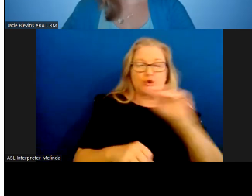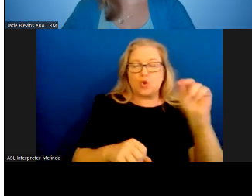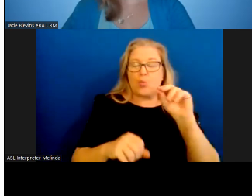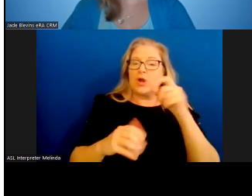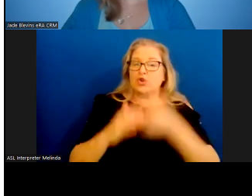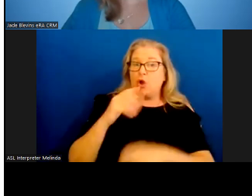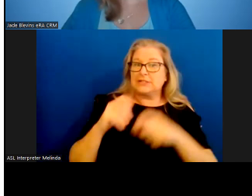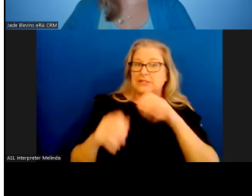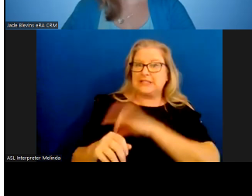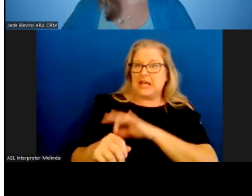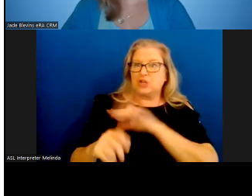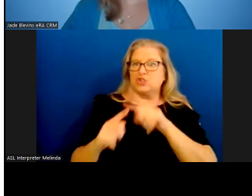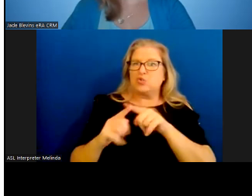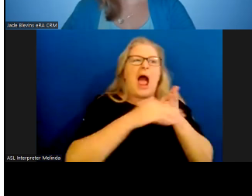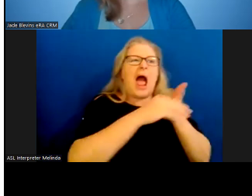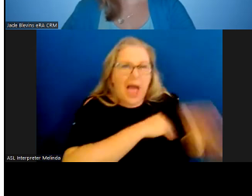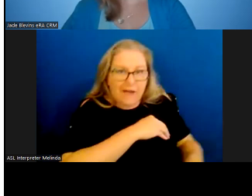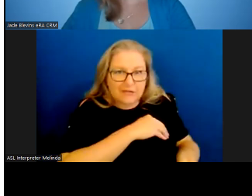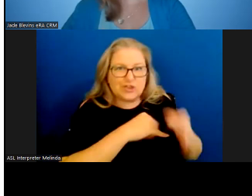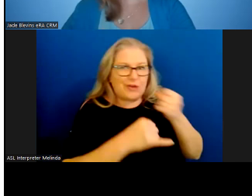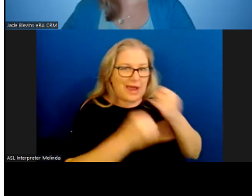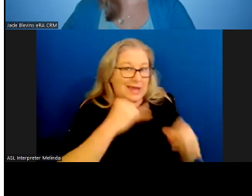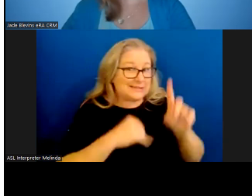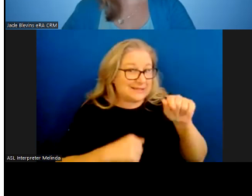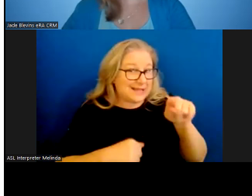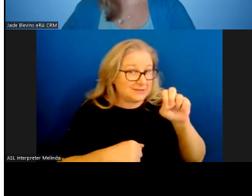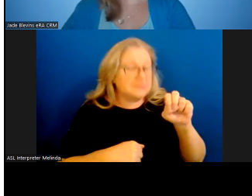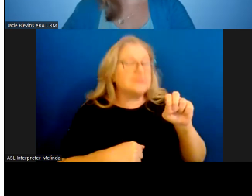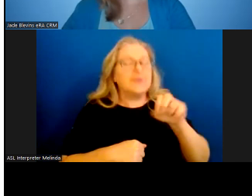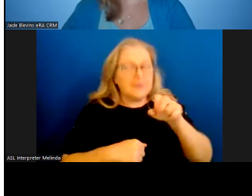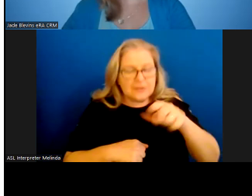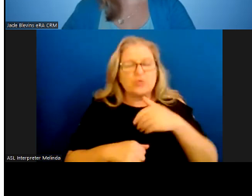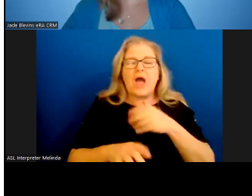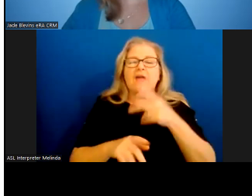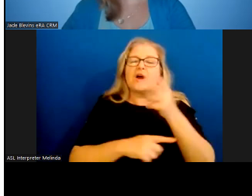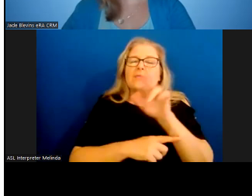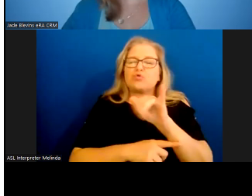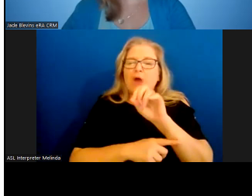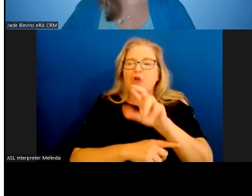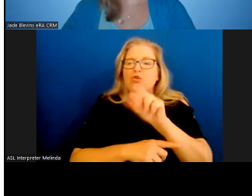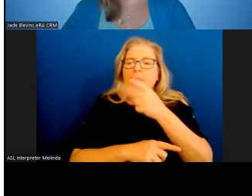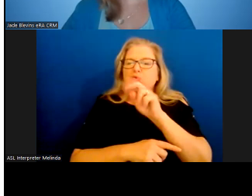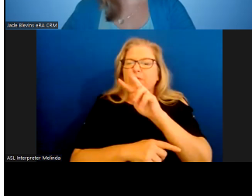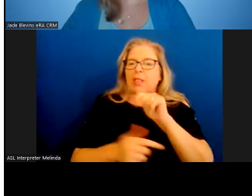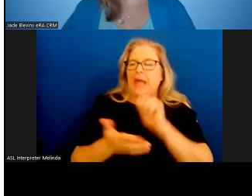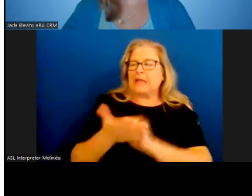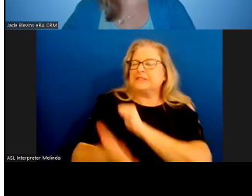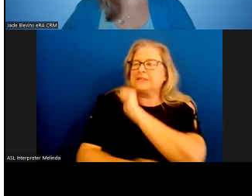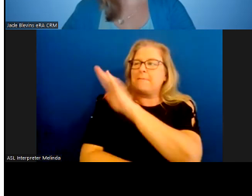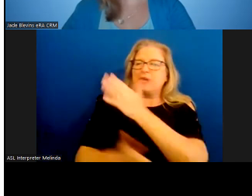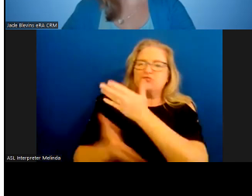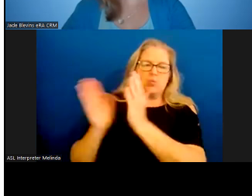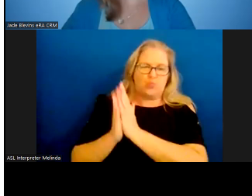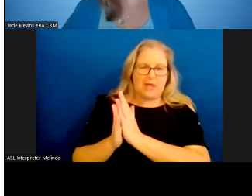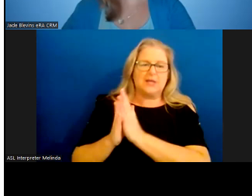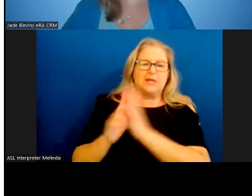until after your project period end date? Then you have the prior approval module where you can submit a request